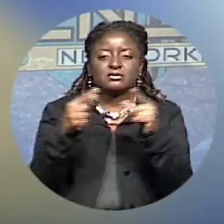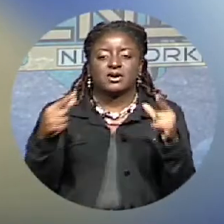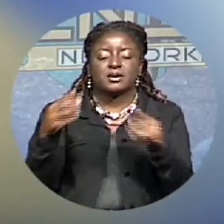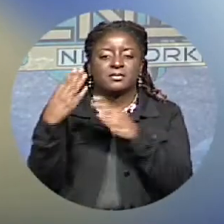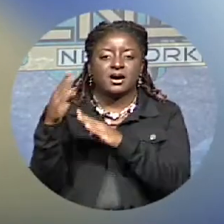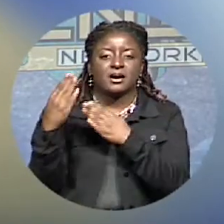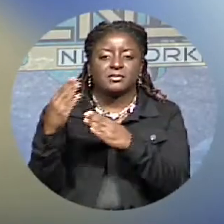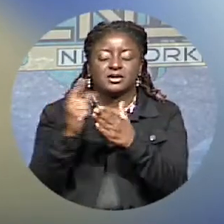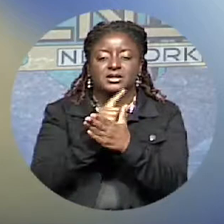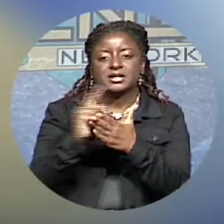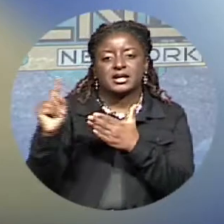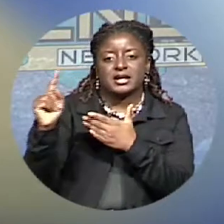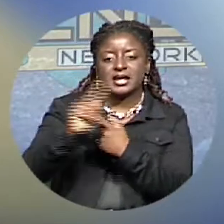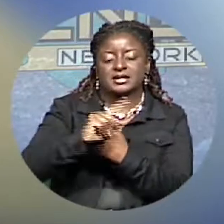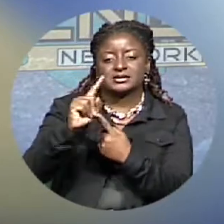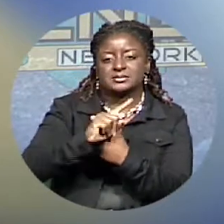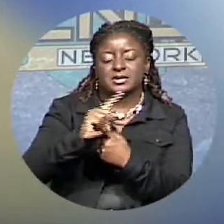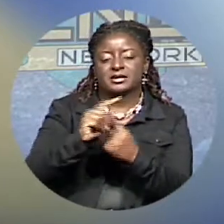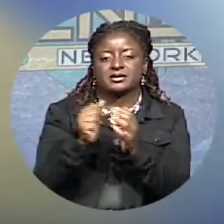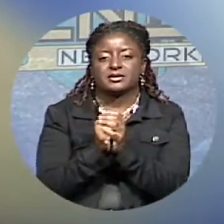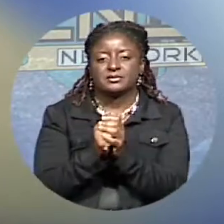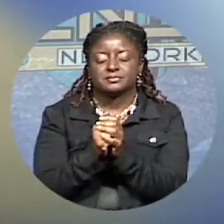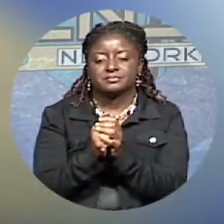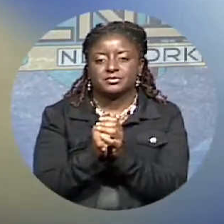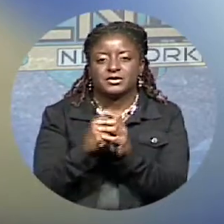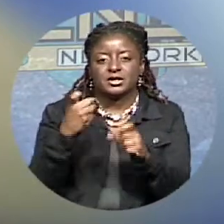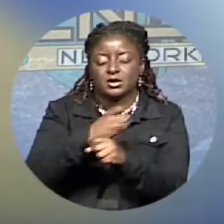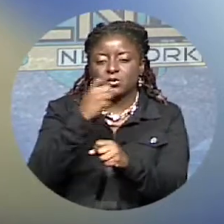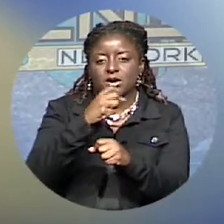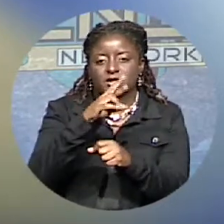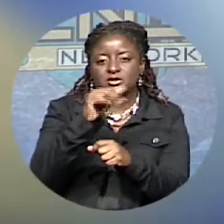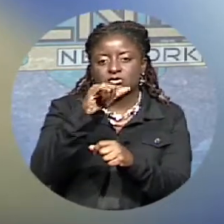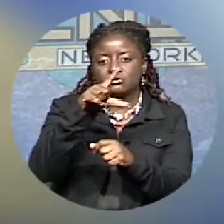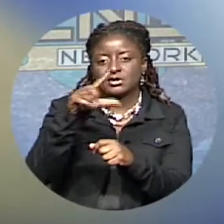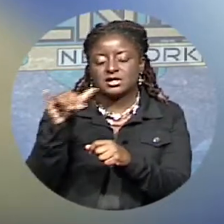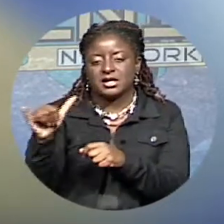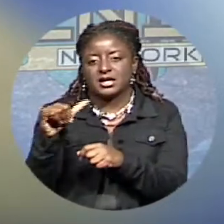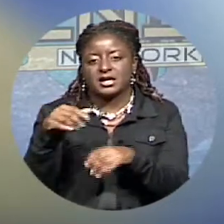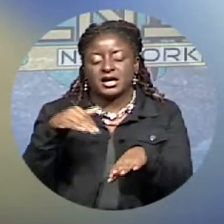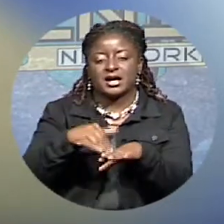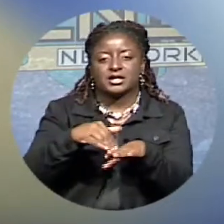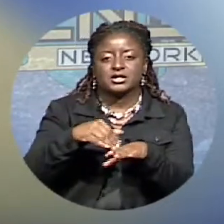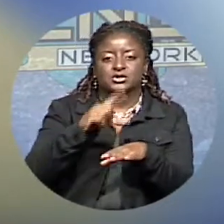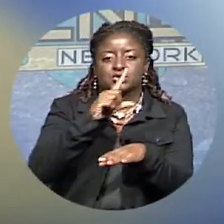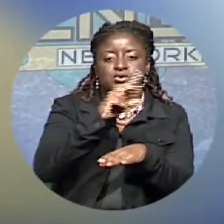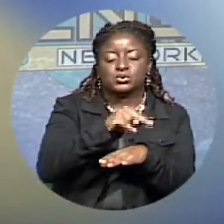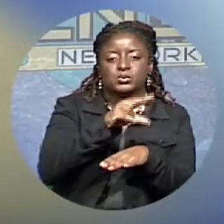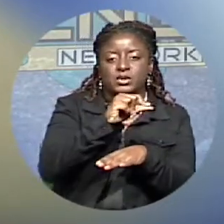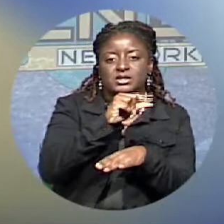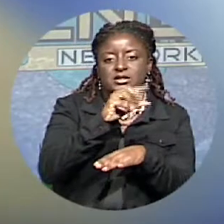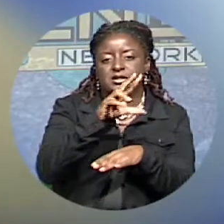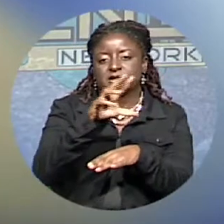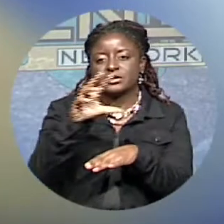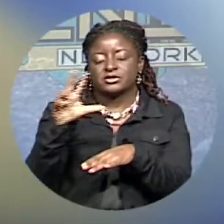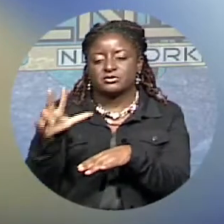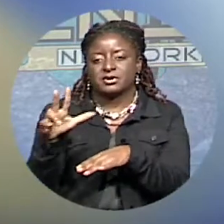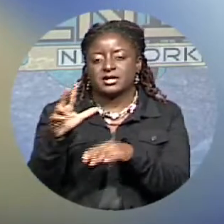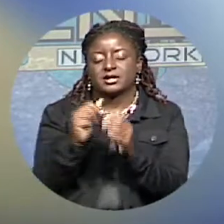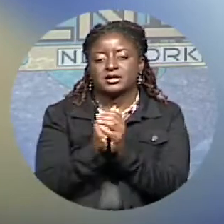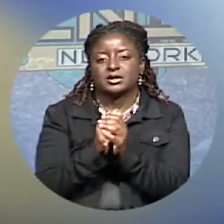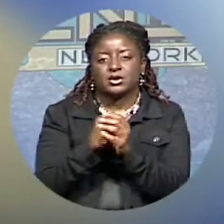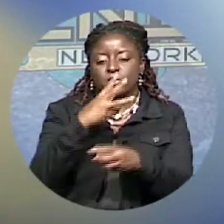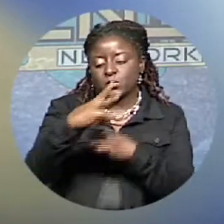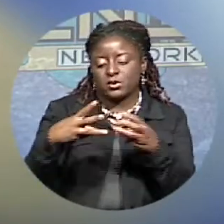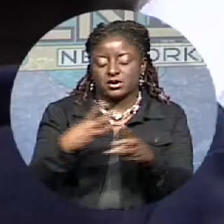win medals in the 4x4 relay at the 2003 and 2005 World Championships, and he spoke about why now is the best time to hang up his